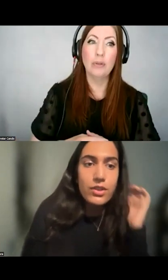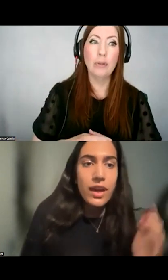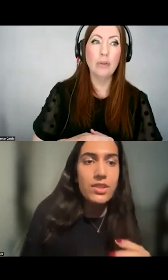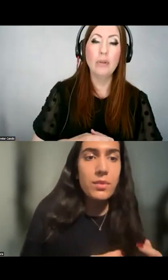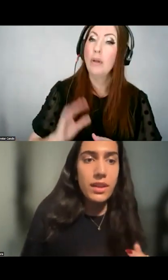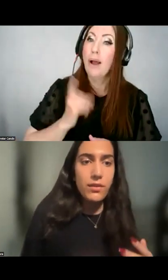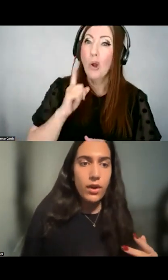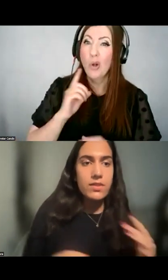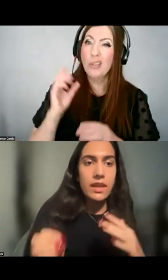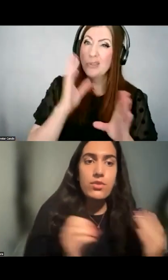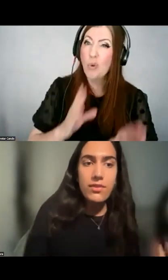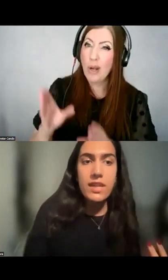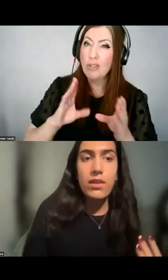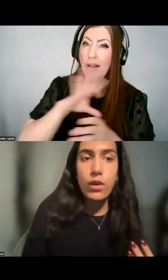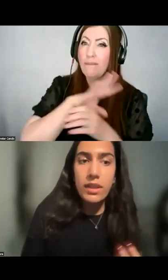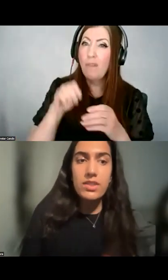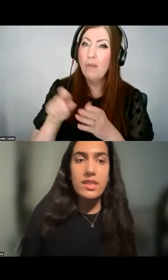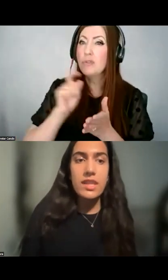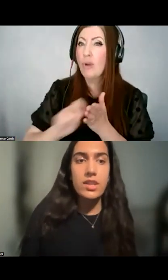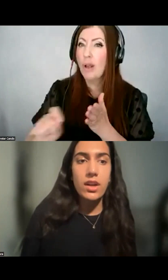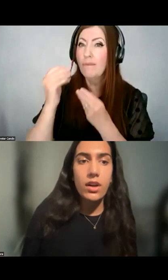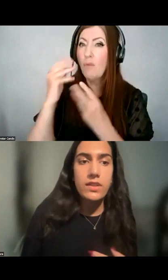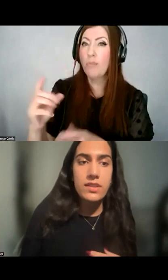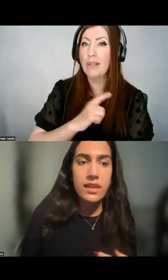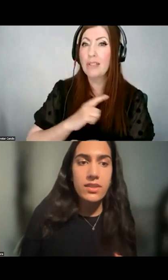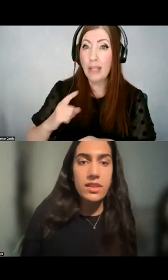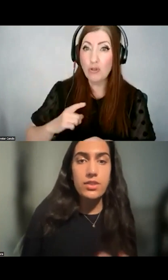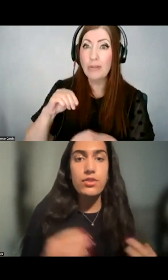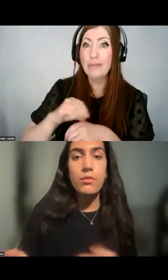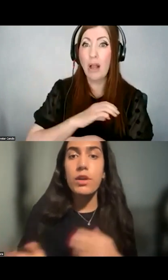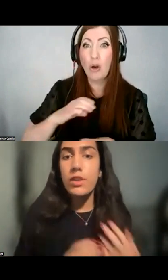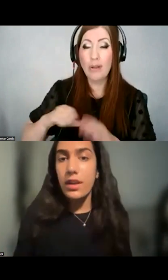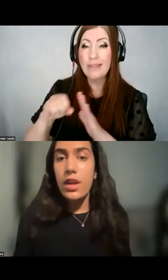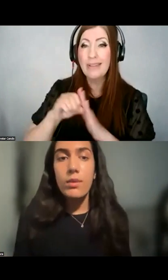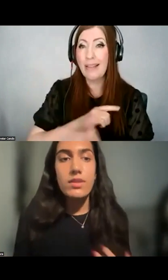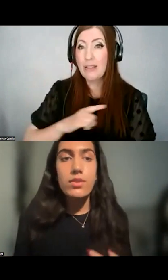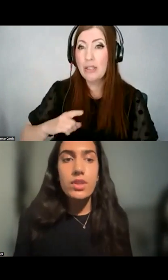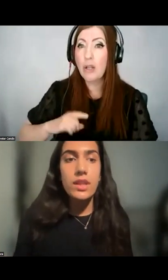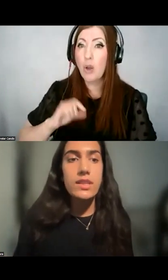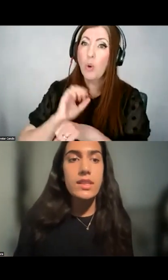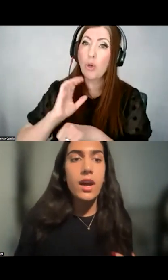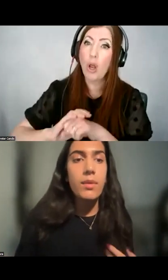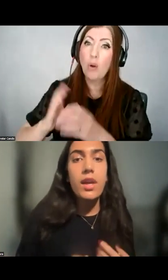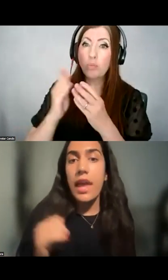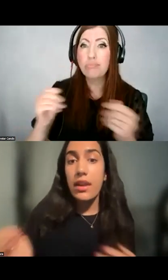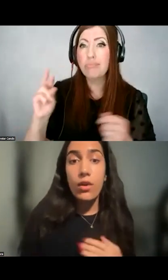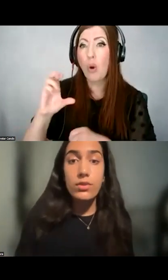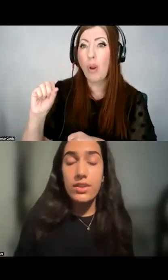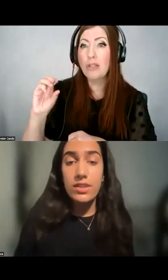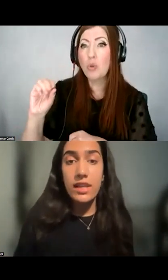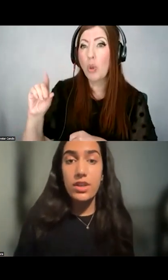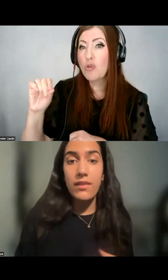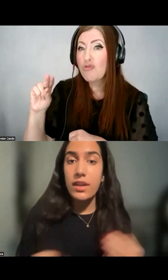So our strategy really involves like drafting and forming legislation in Congress and state legislatures. So we've worked on resolutions and